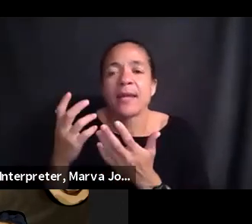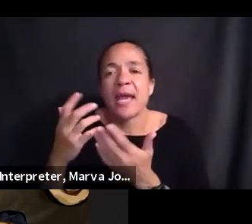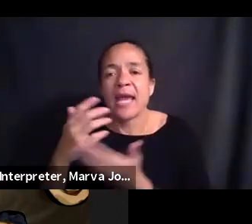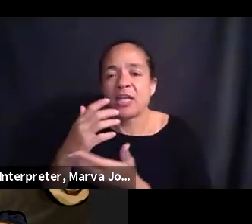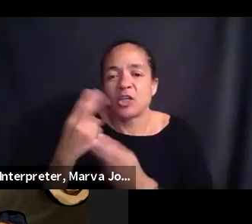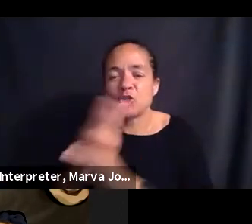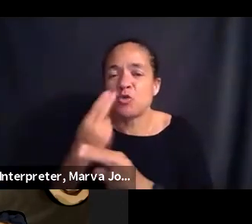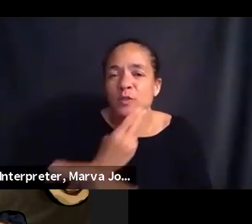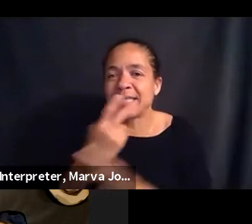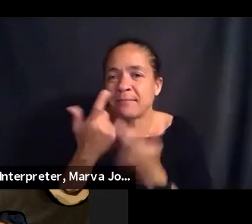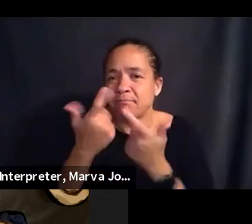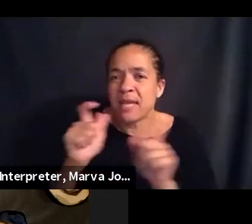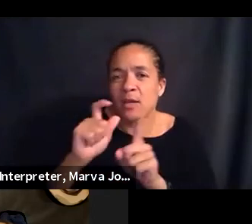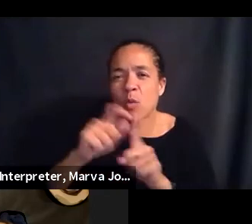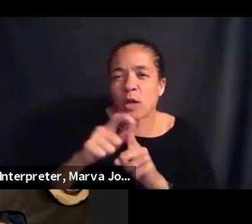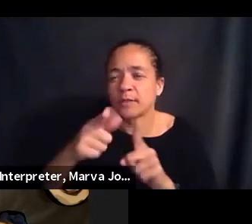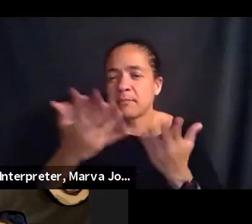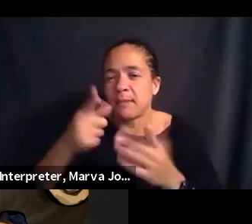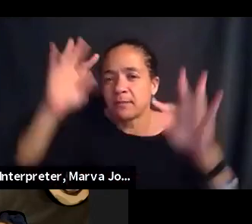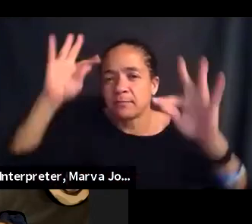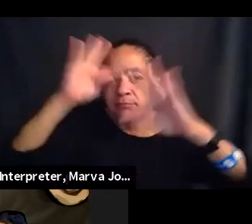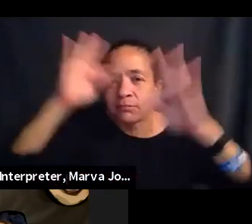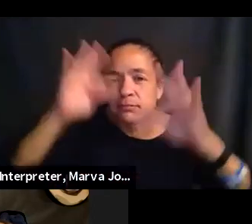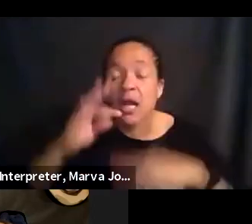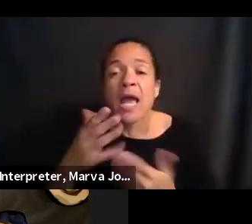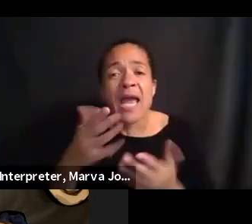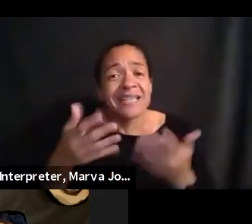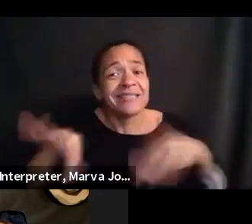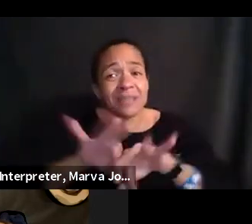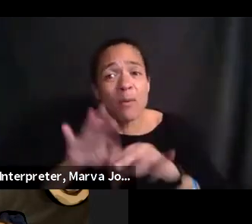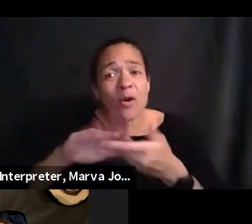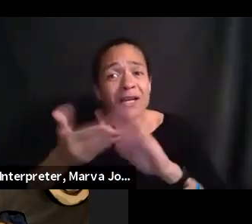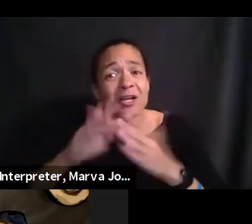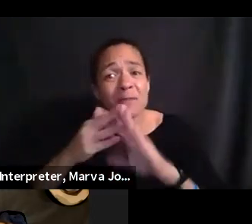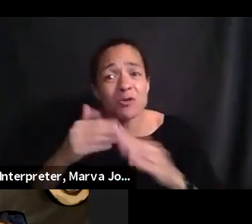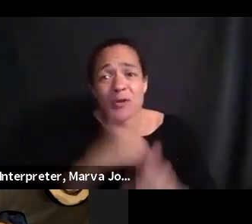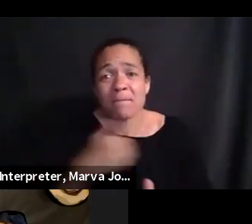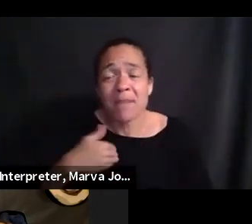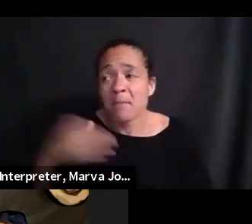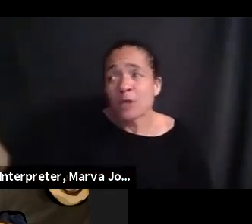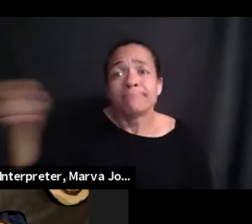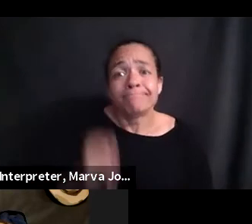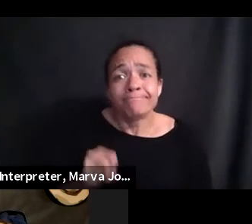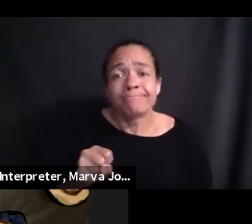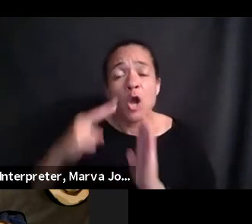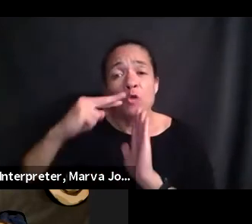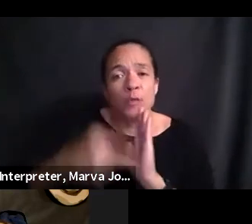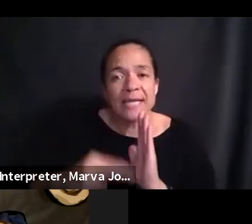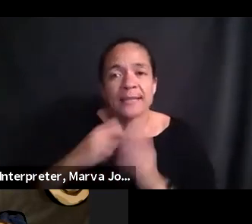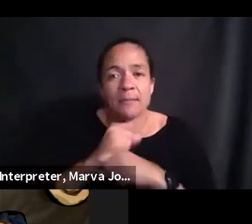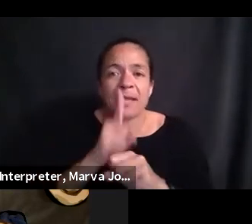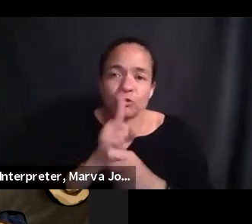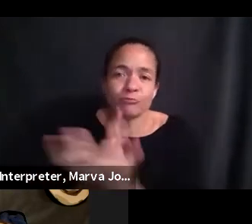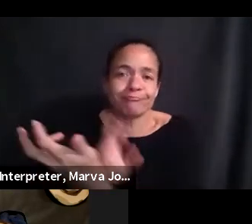it's important to bring community members in for that as well and read what you're putting out there to make sure it is